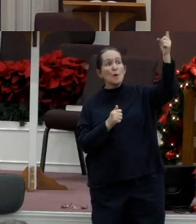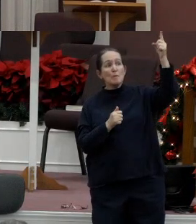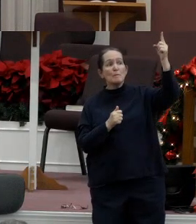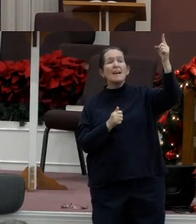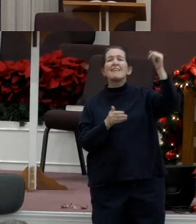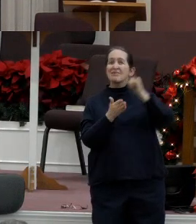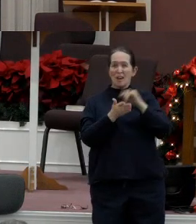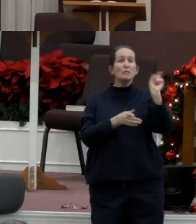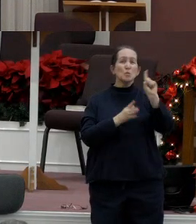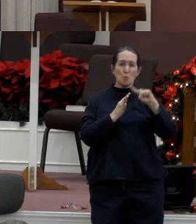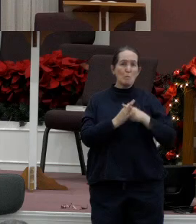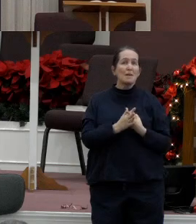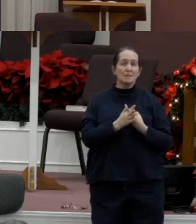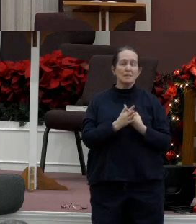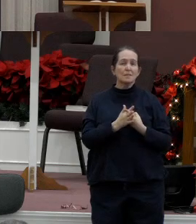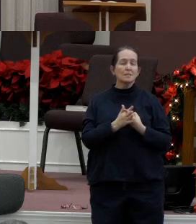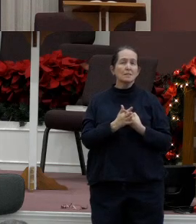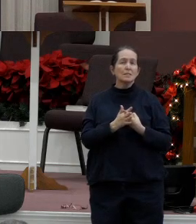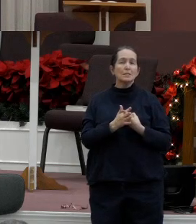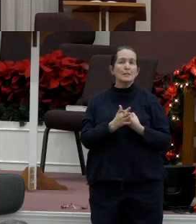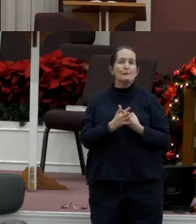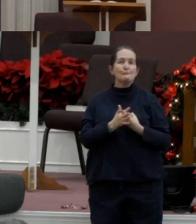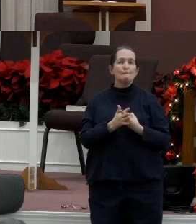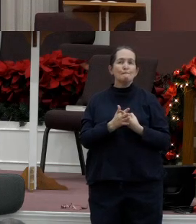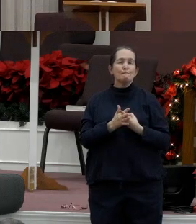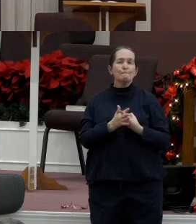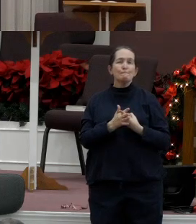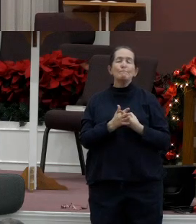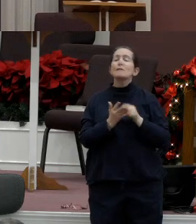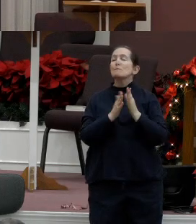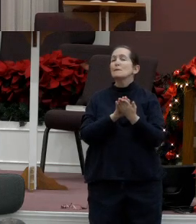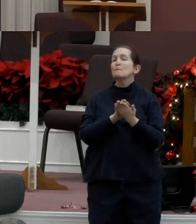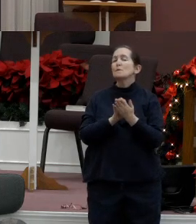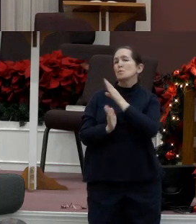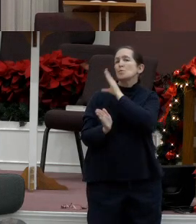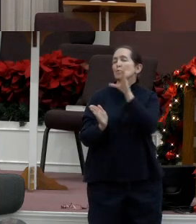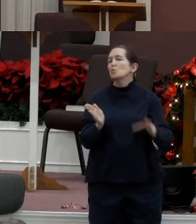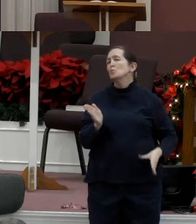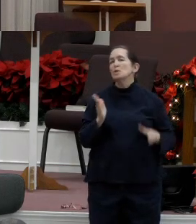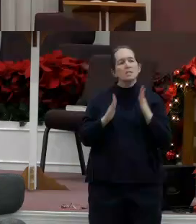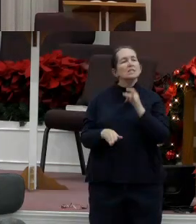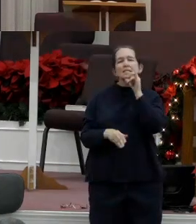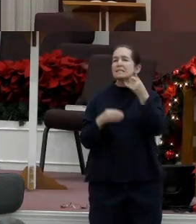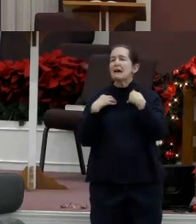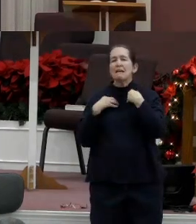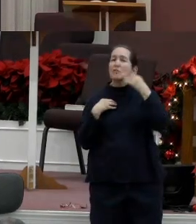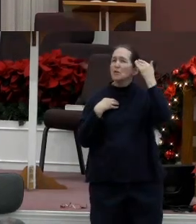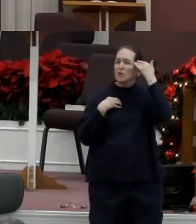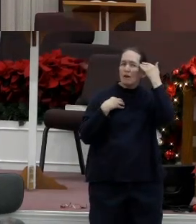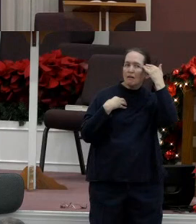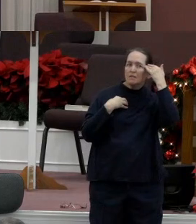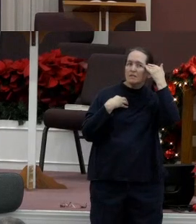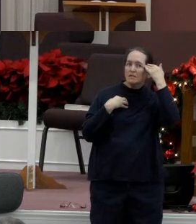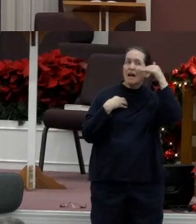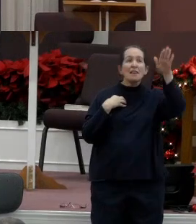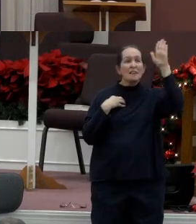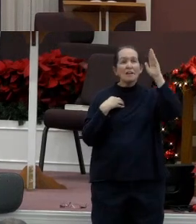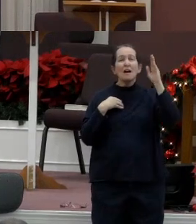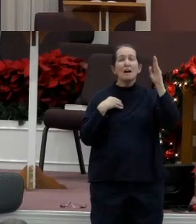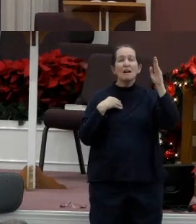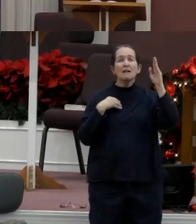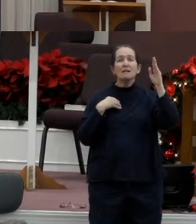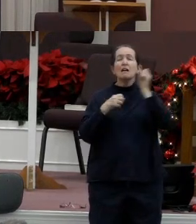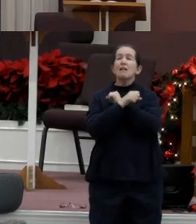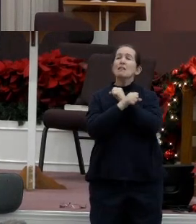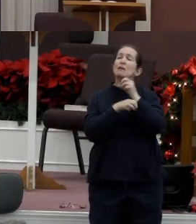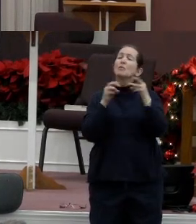where it begins. See, becoming a Christian is not having the knowledge that God loved the world so much that he